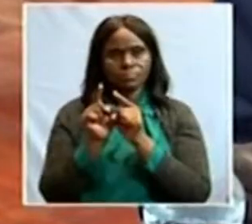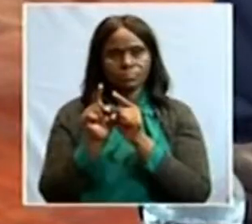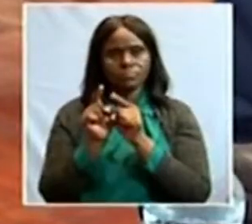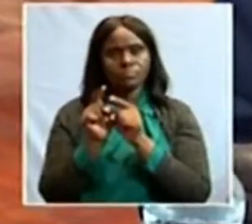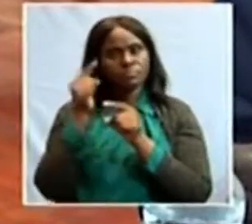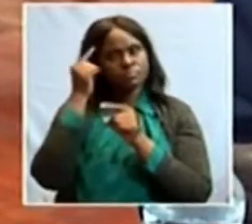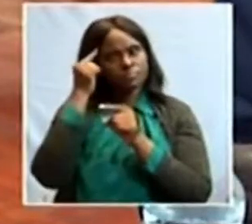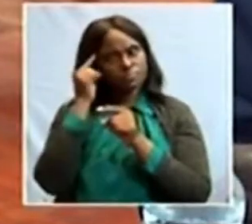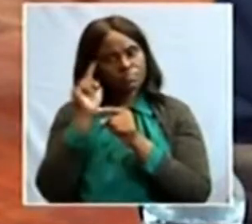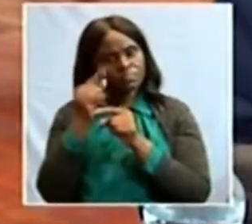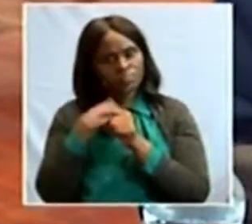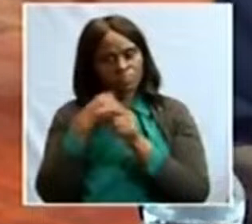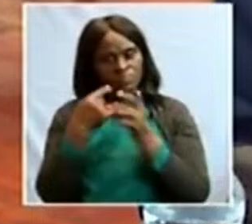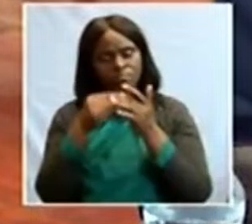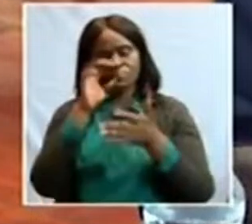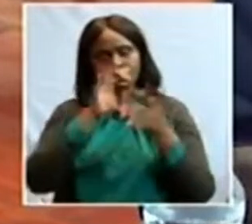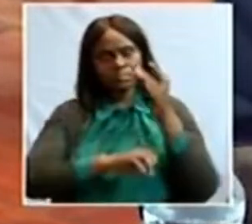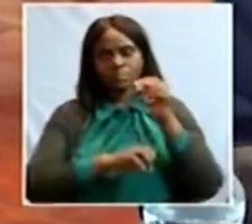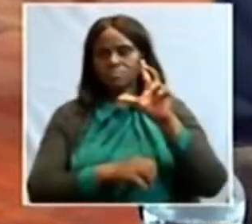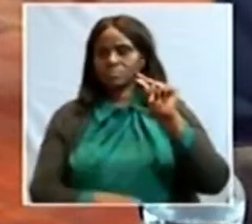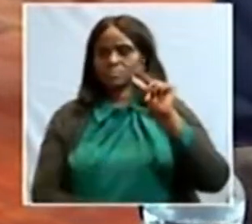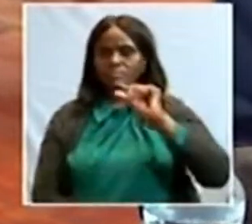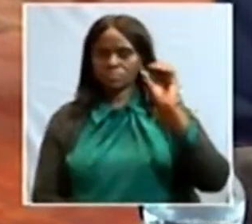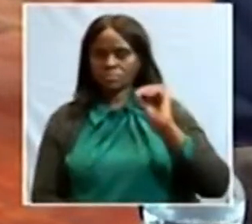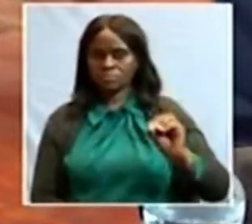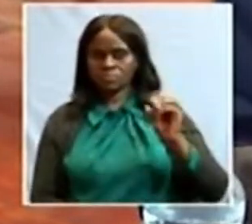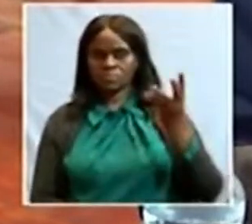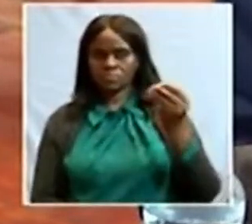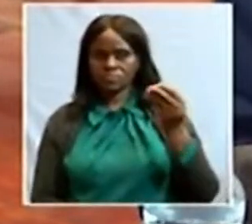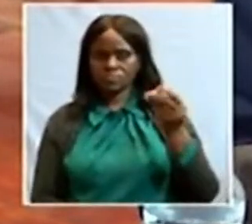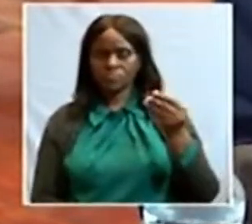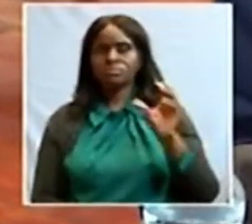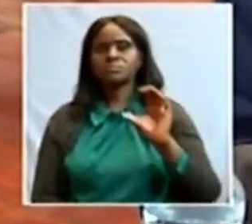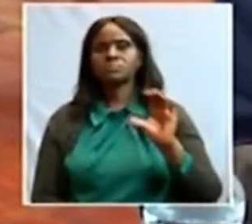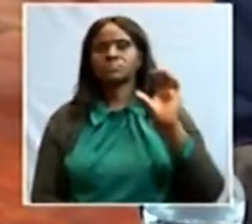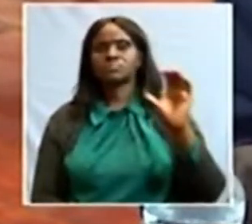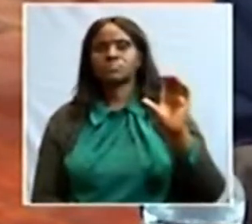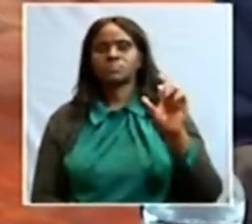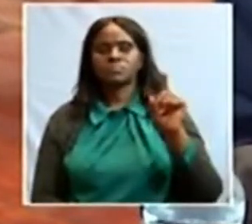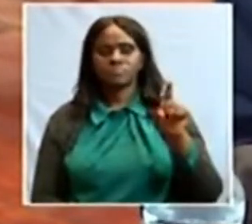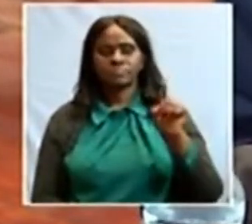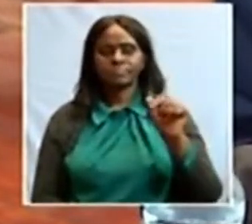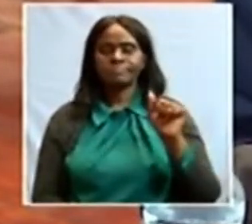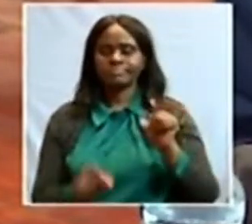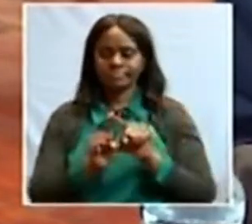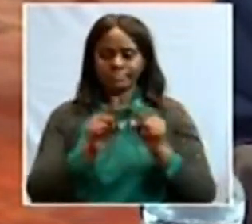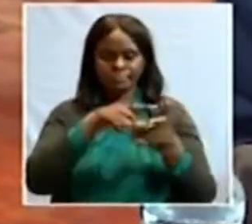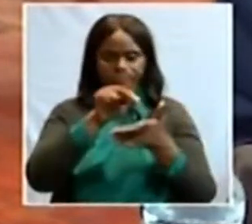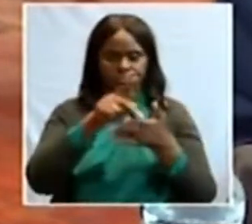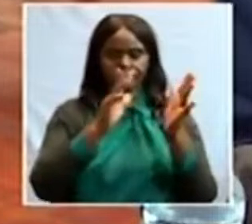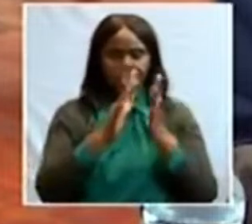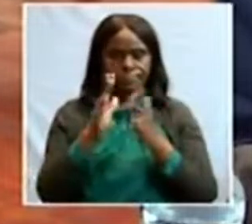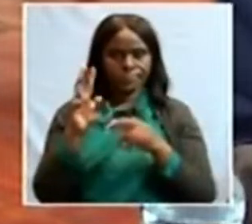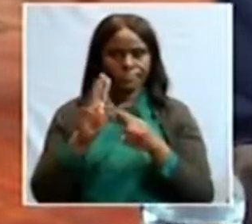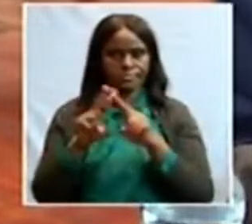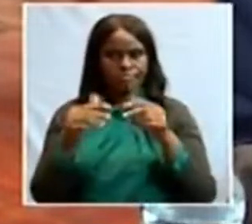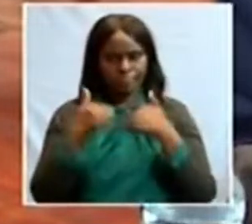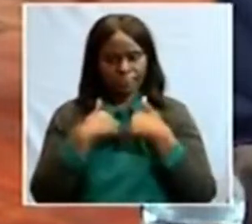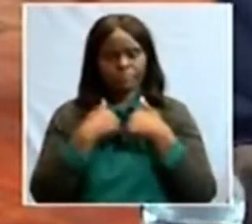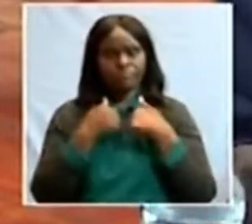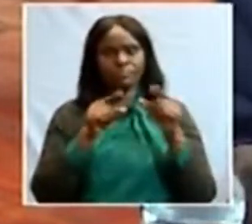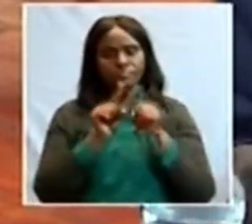the government has since scrapped off 20% capital component, and the payment plan, Chair, has also